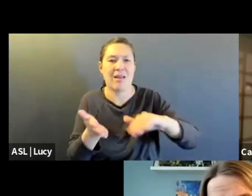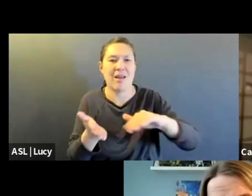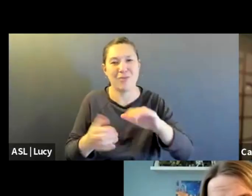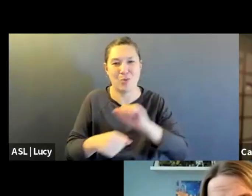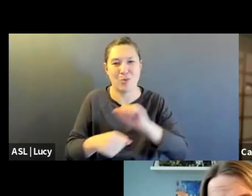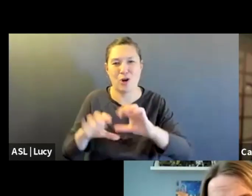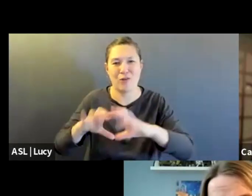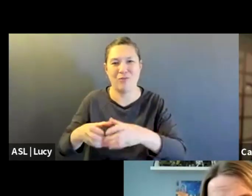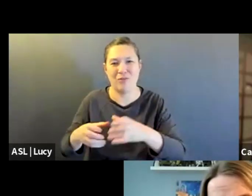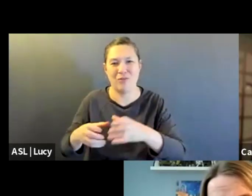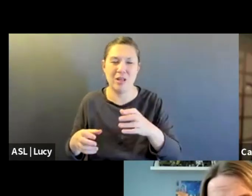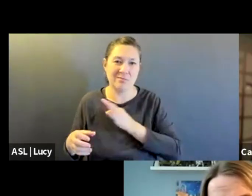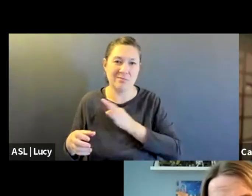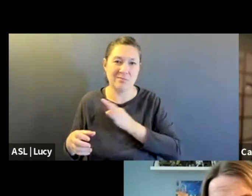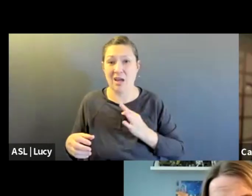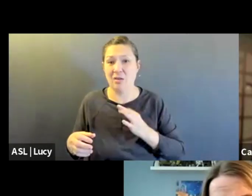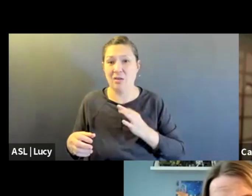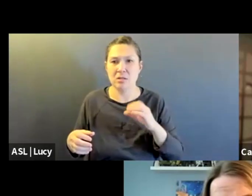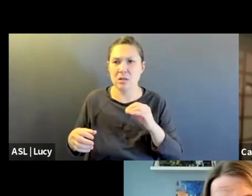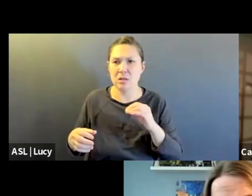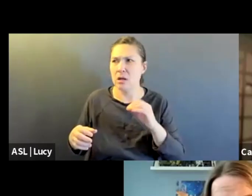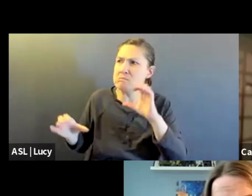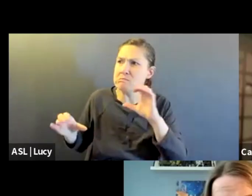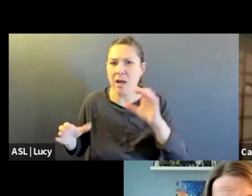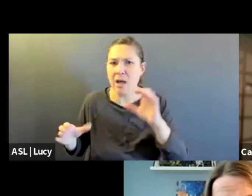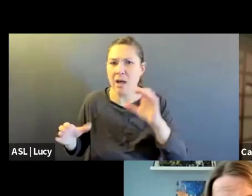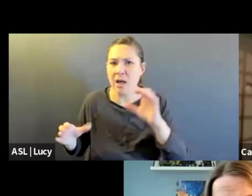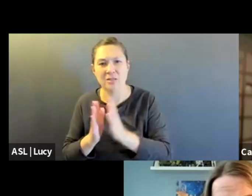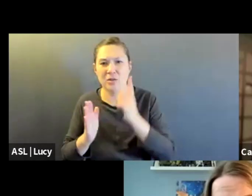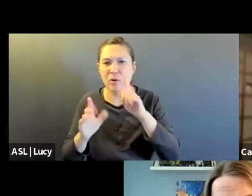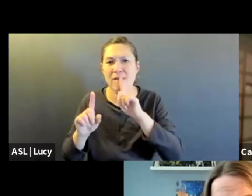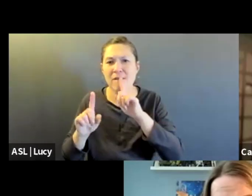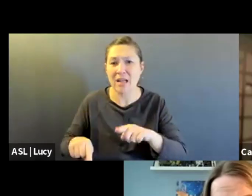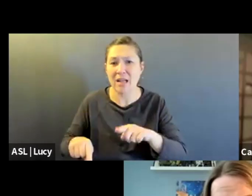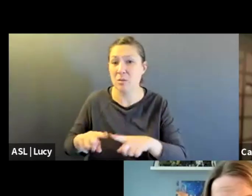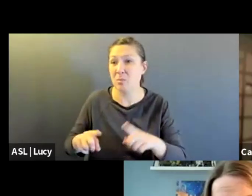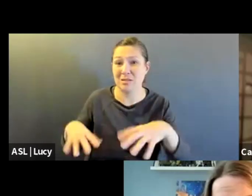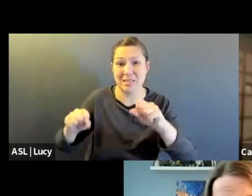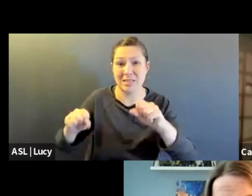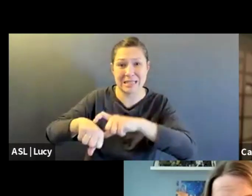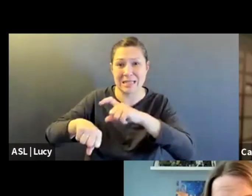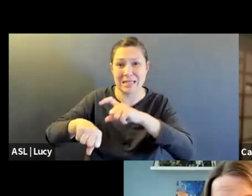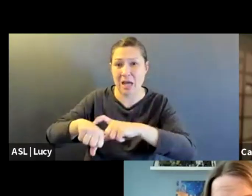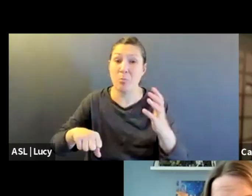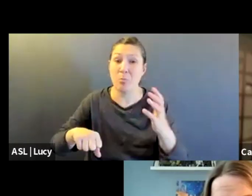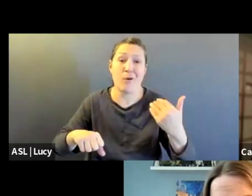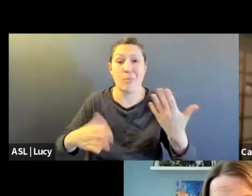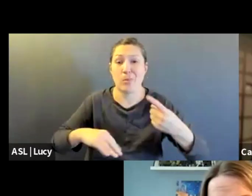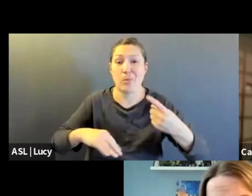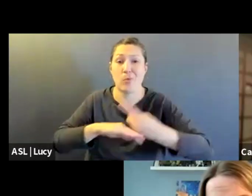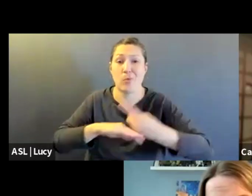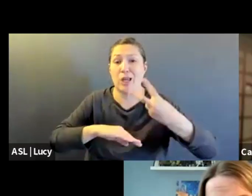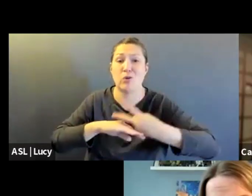these things, maybe you would hear back maybe within 1 or 2 business days. That's going to be a lot longer. So it's that